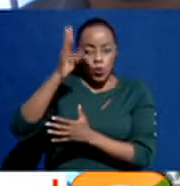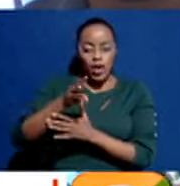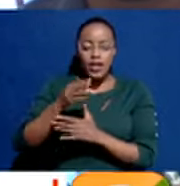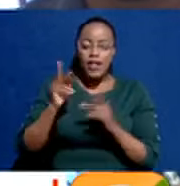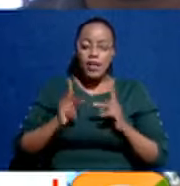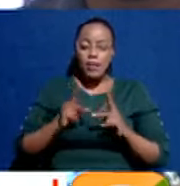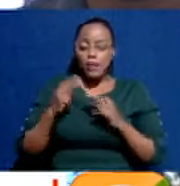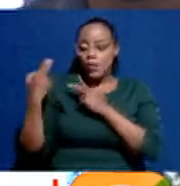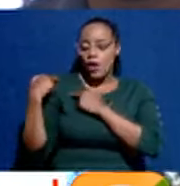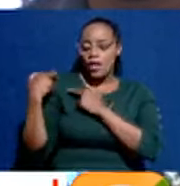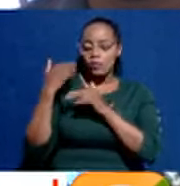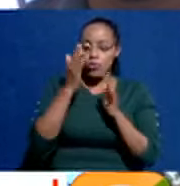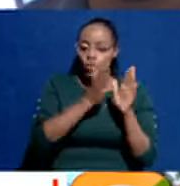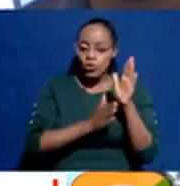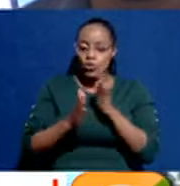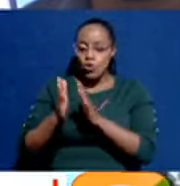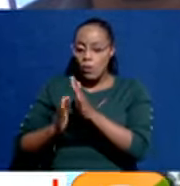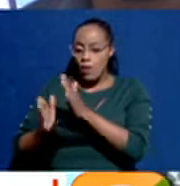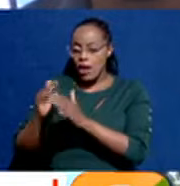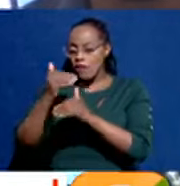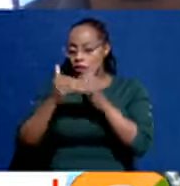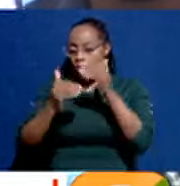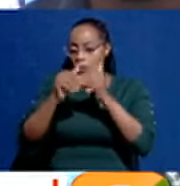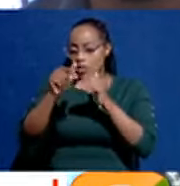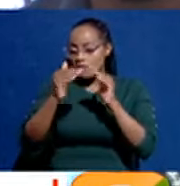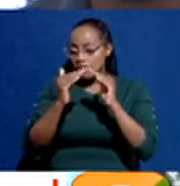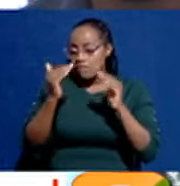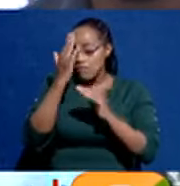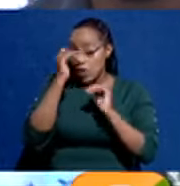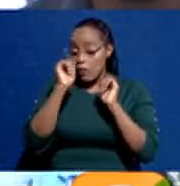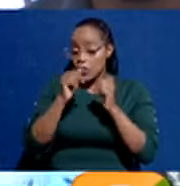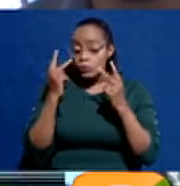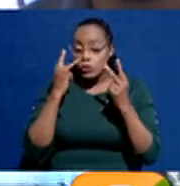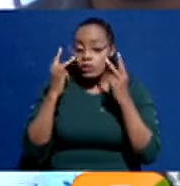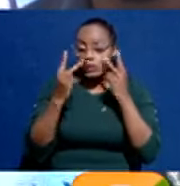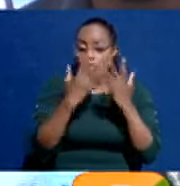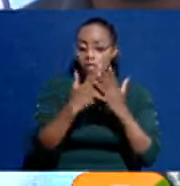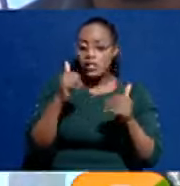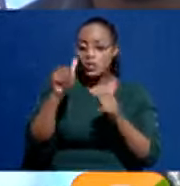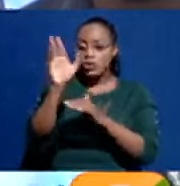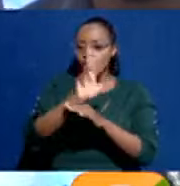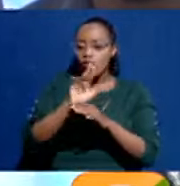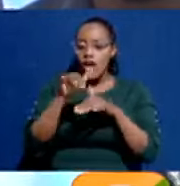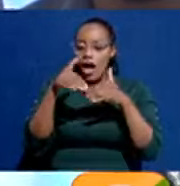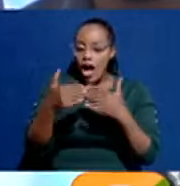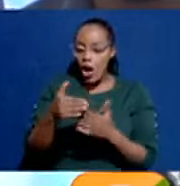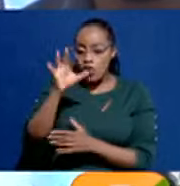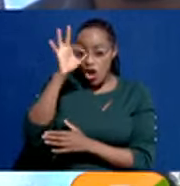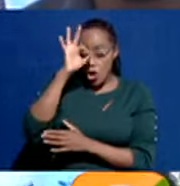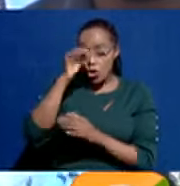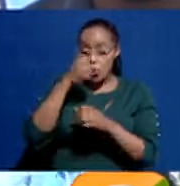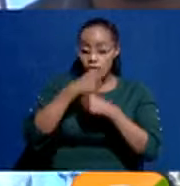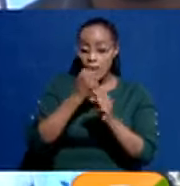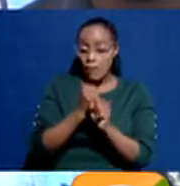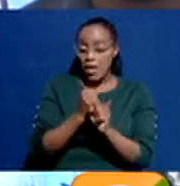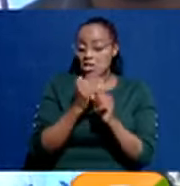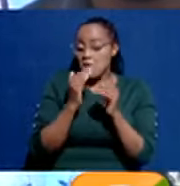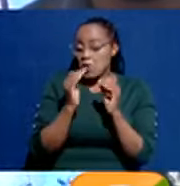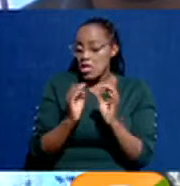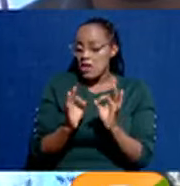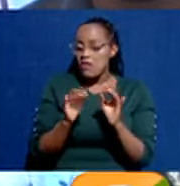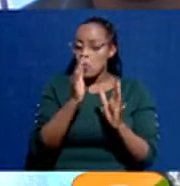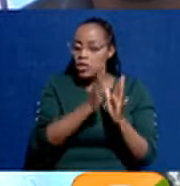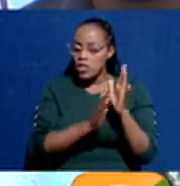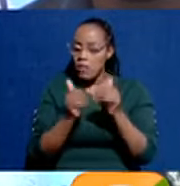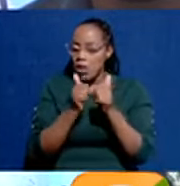and the planning team so that they can come and see the materials, the way the bow was prepared, whether it was